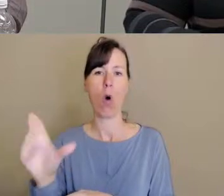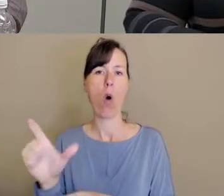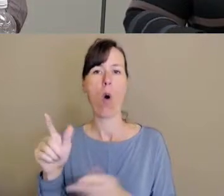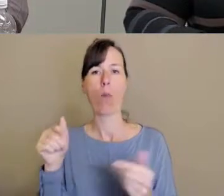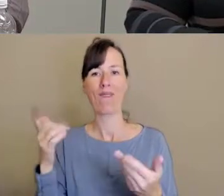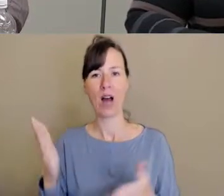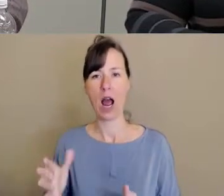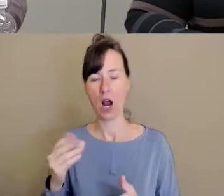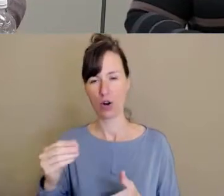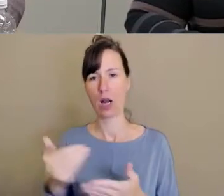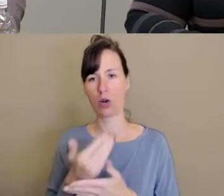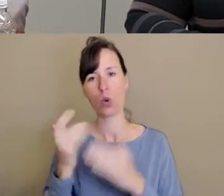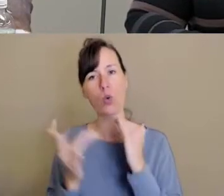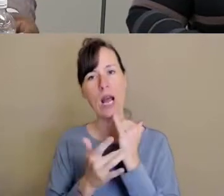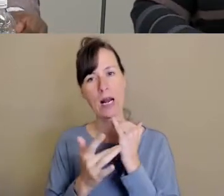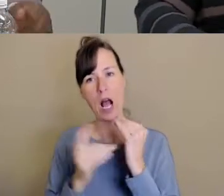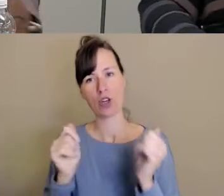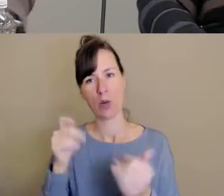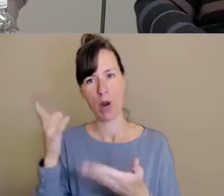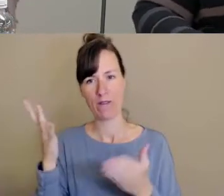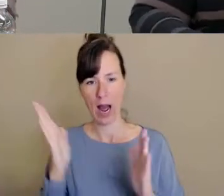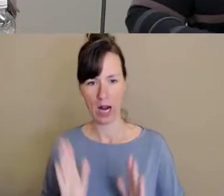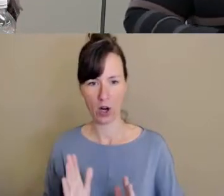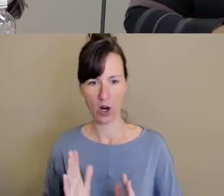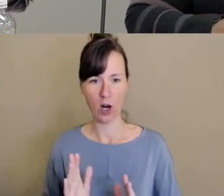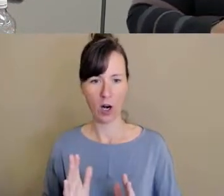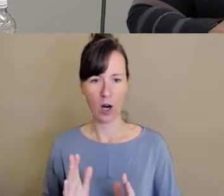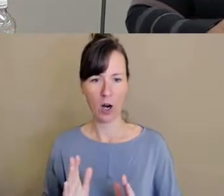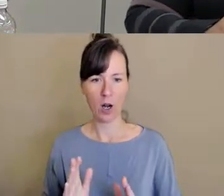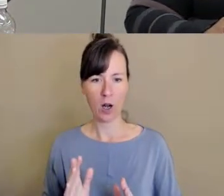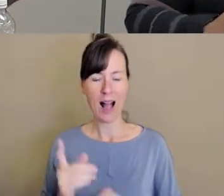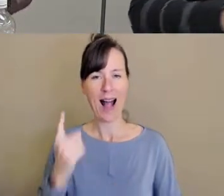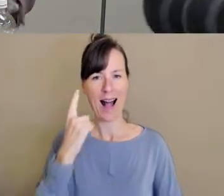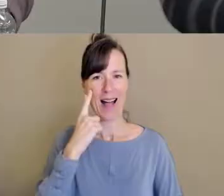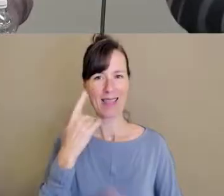technology provider. I think it's just at a point to where